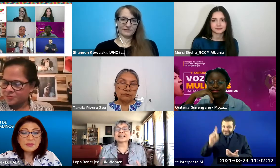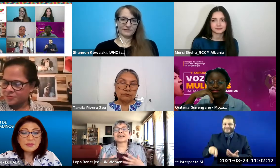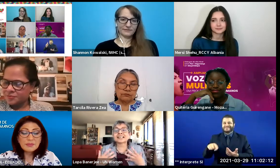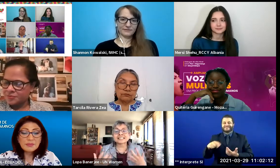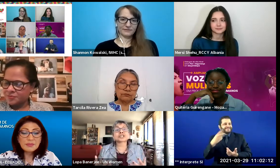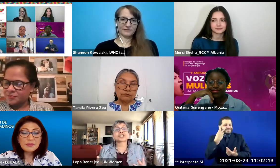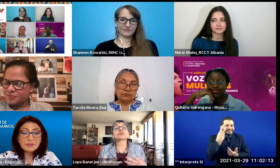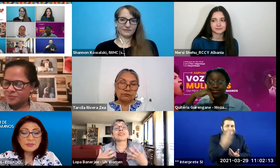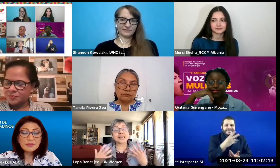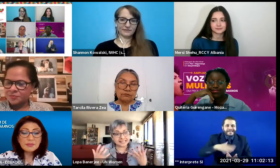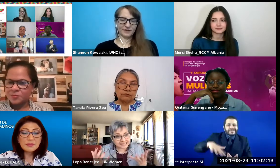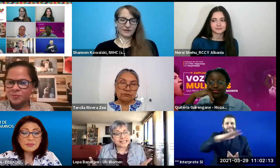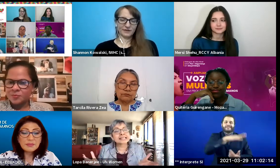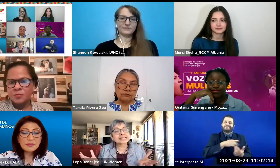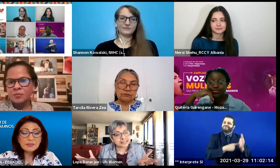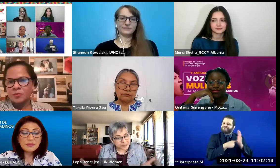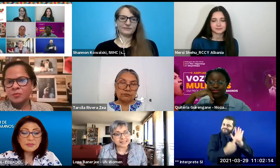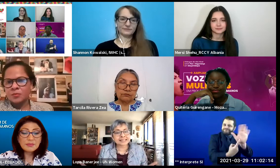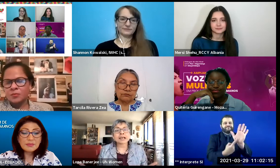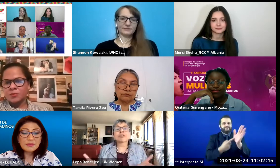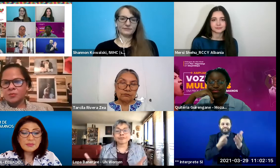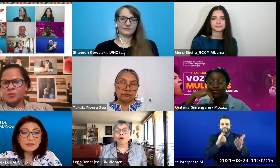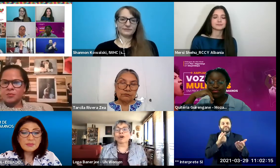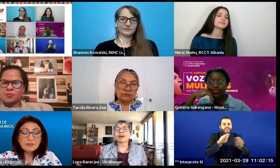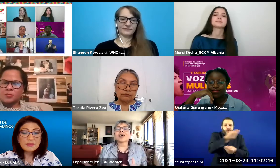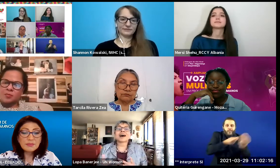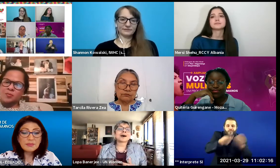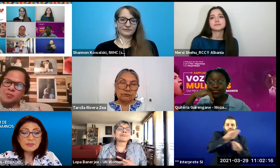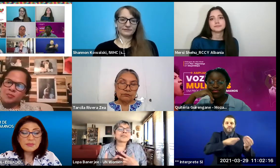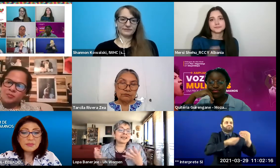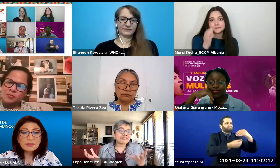create the conditions where they are ceding space